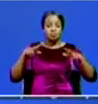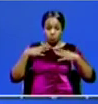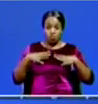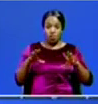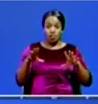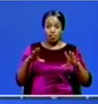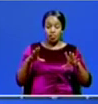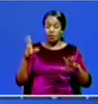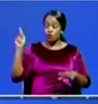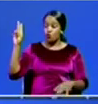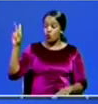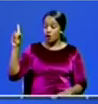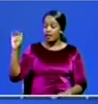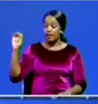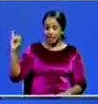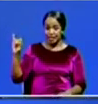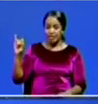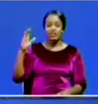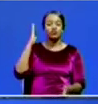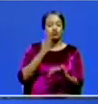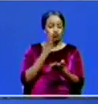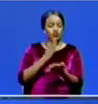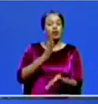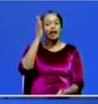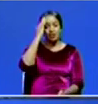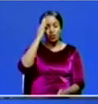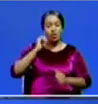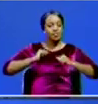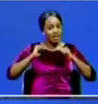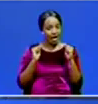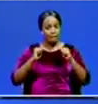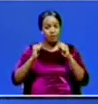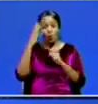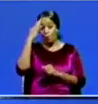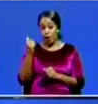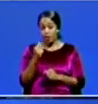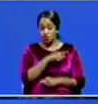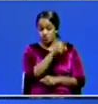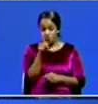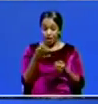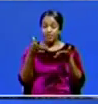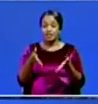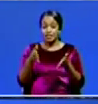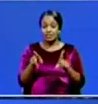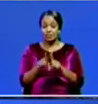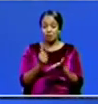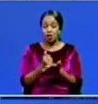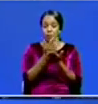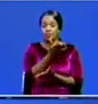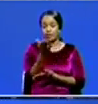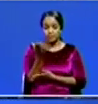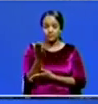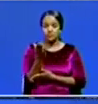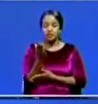hakika wanashukuru kwamba mko hapa na mnawasaidia. It is a routine for the Chief of